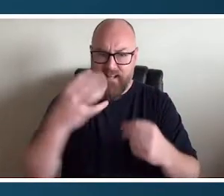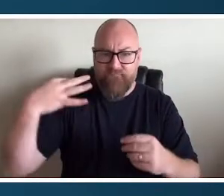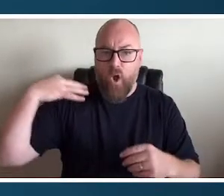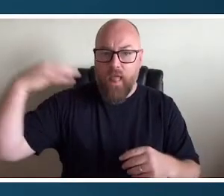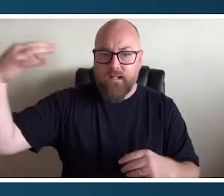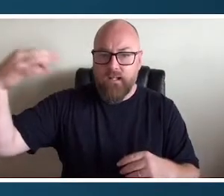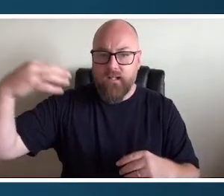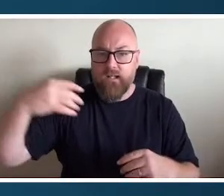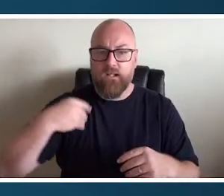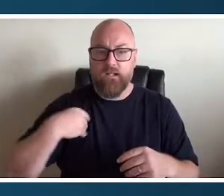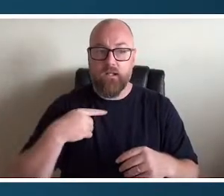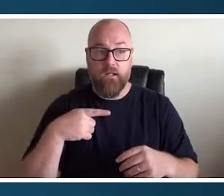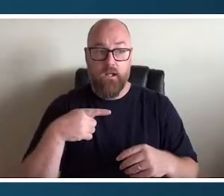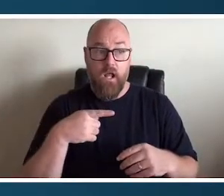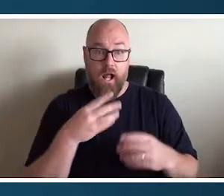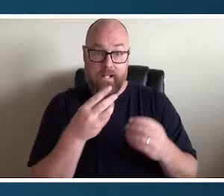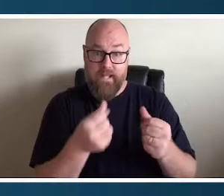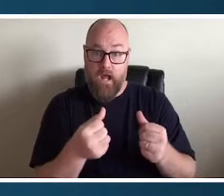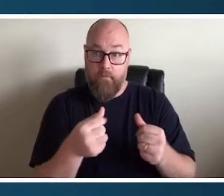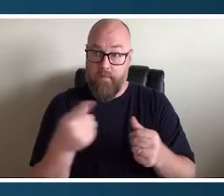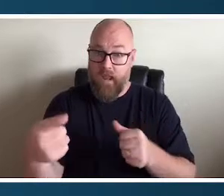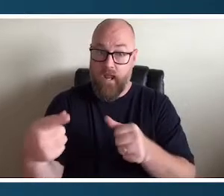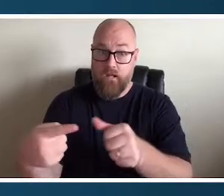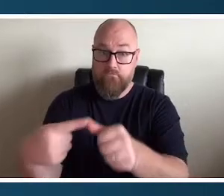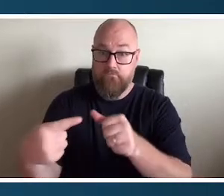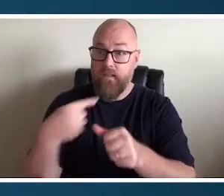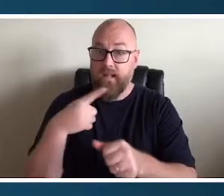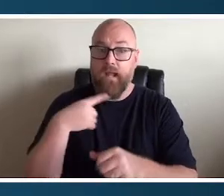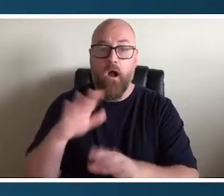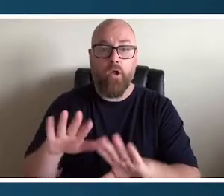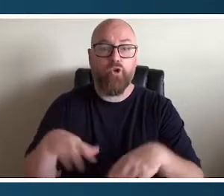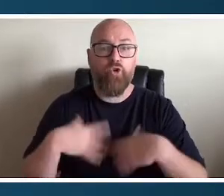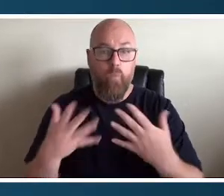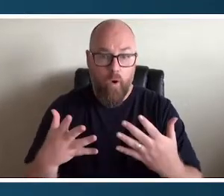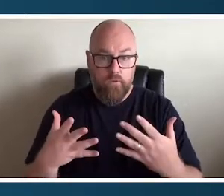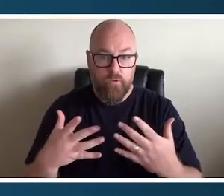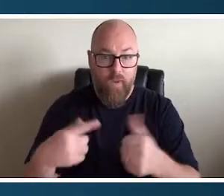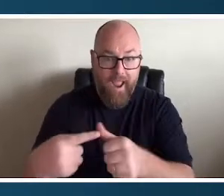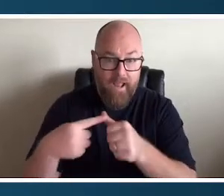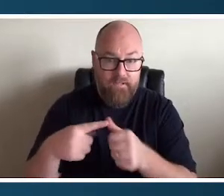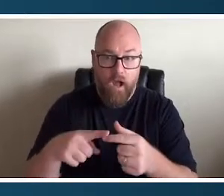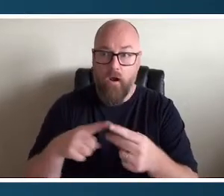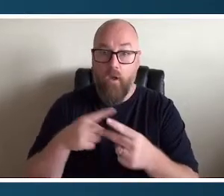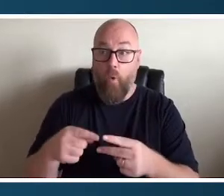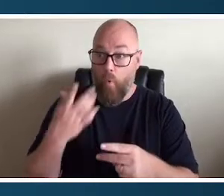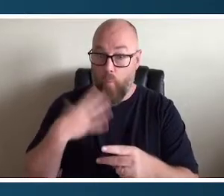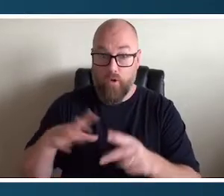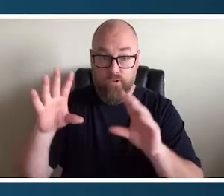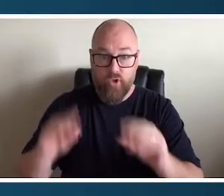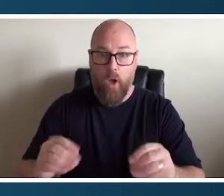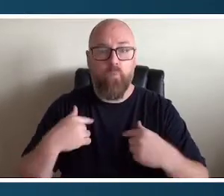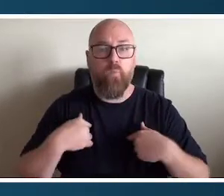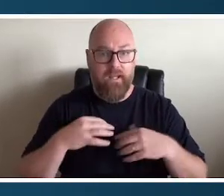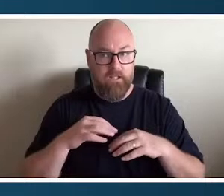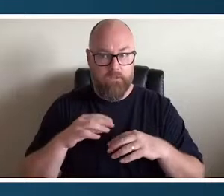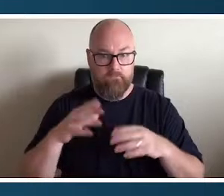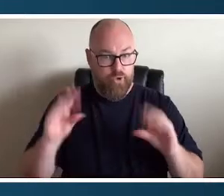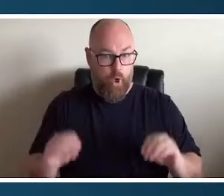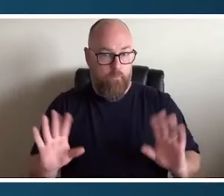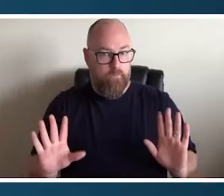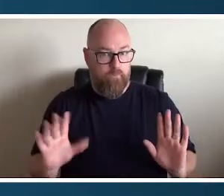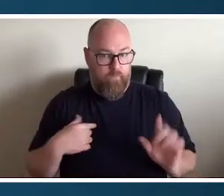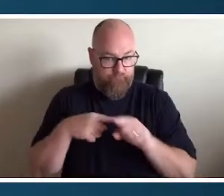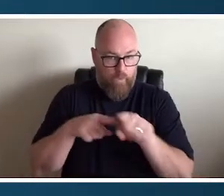the respondent say they don't want to answer something or they want to stop the interview, then we stop there. We do not force them to go through it.